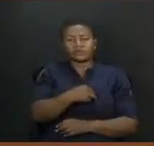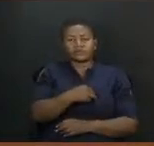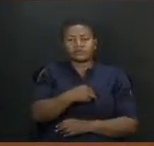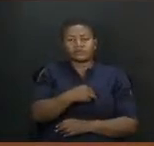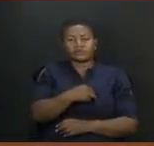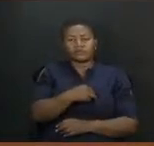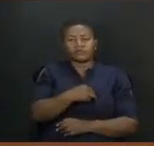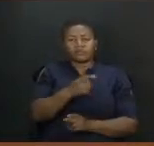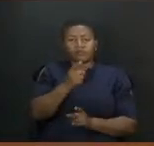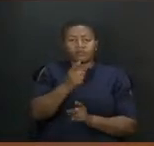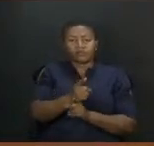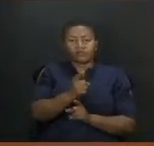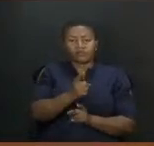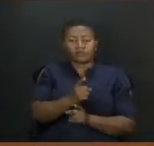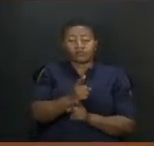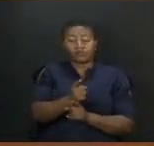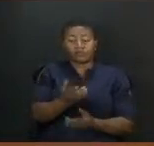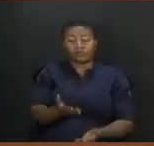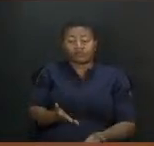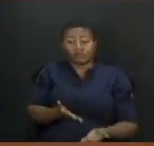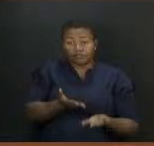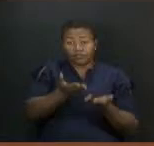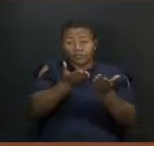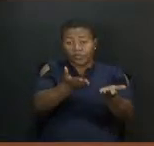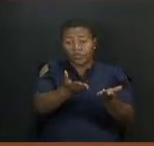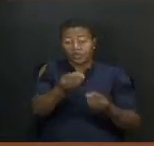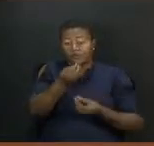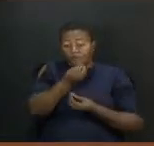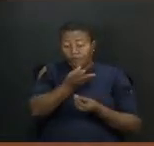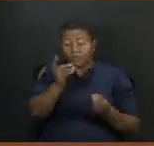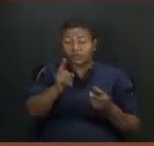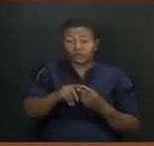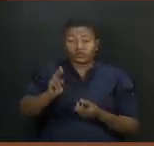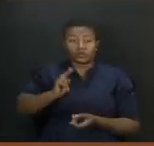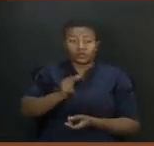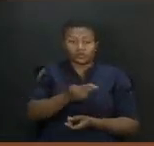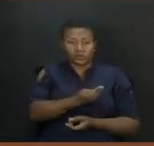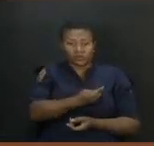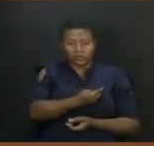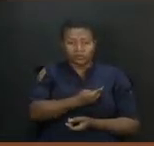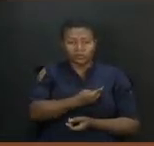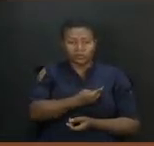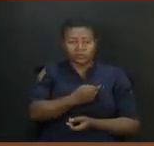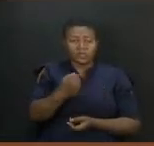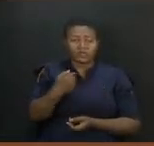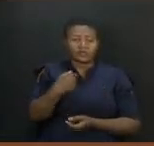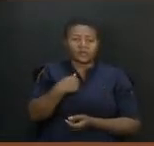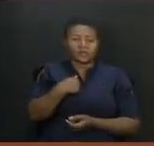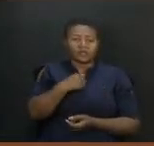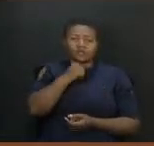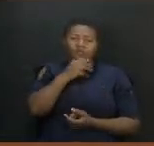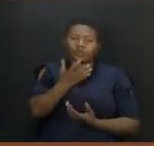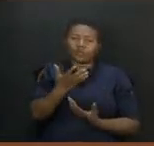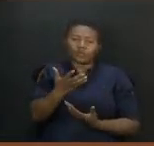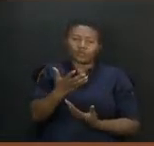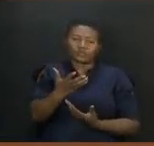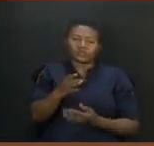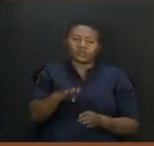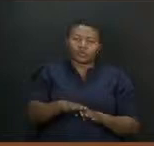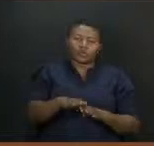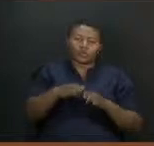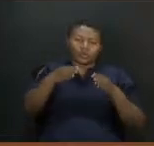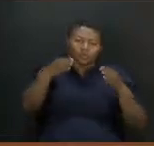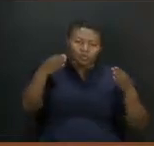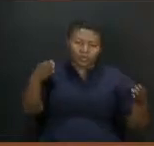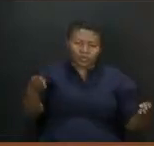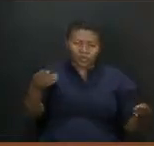the information to our notice. I intend not to open the floor